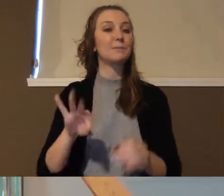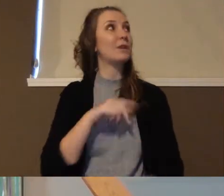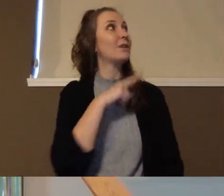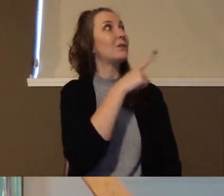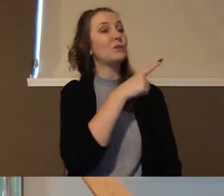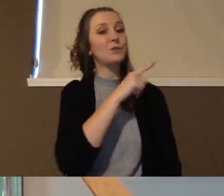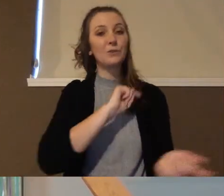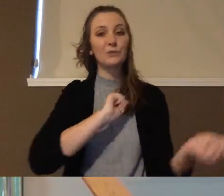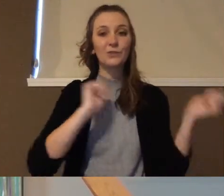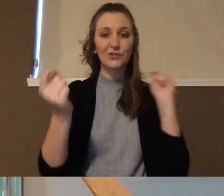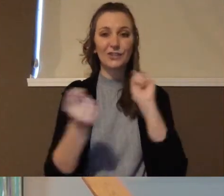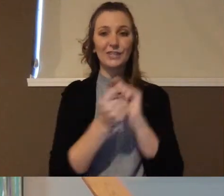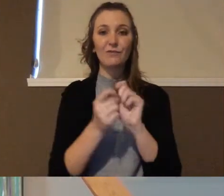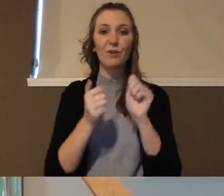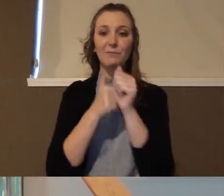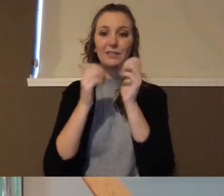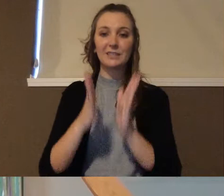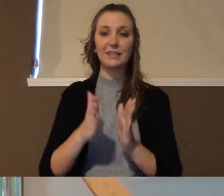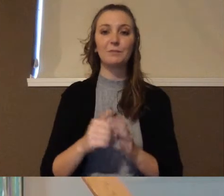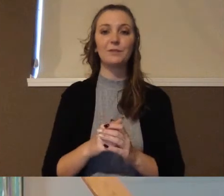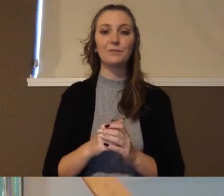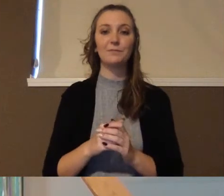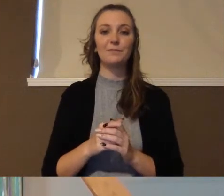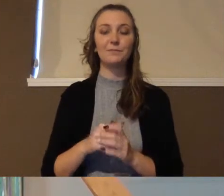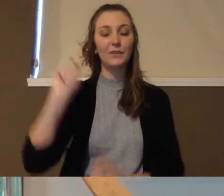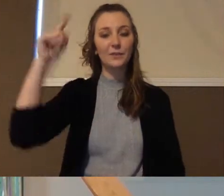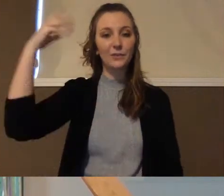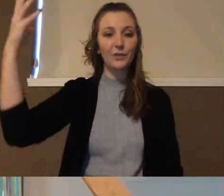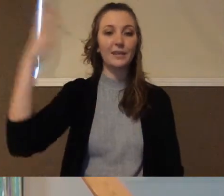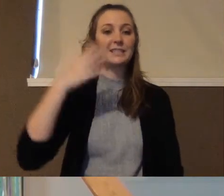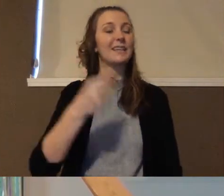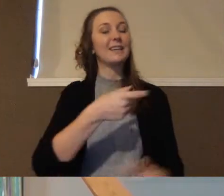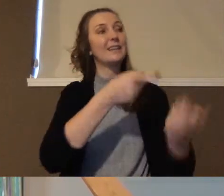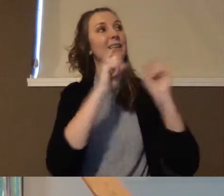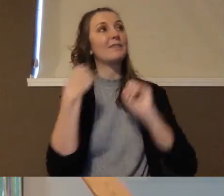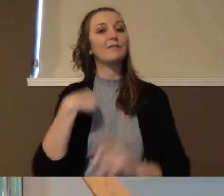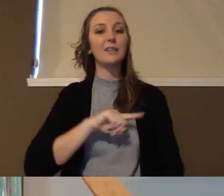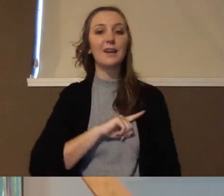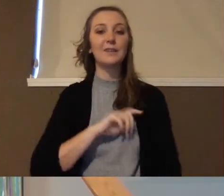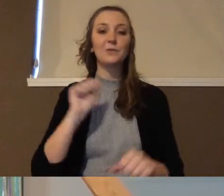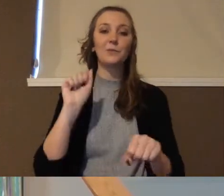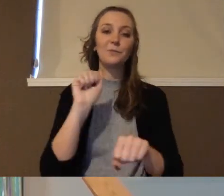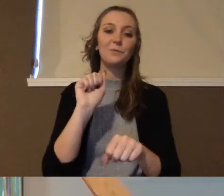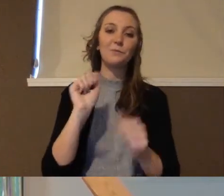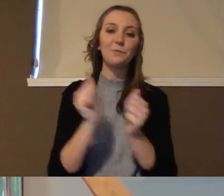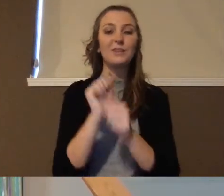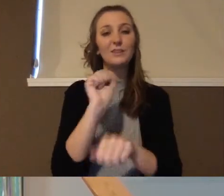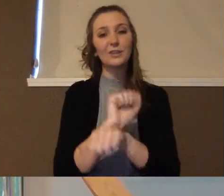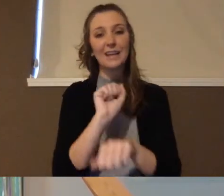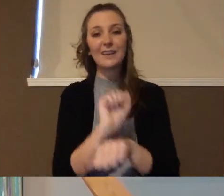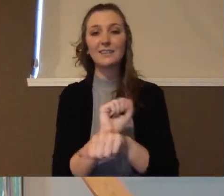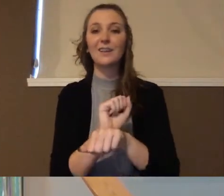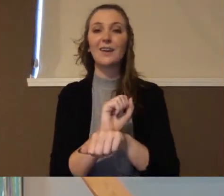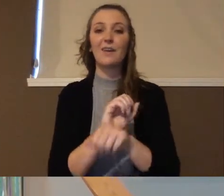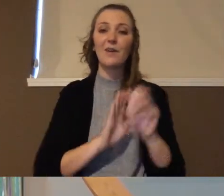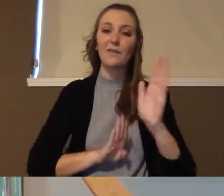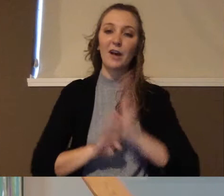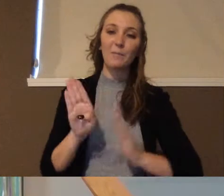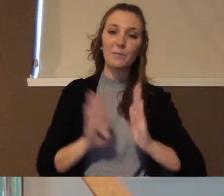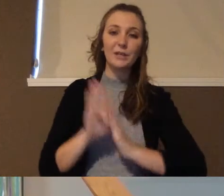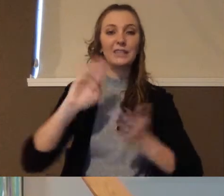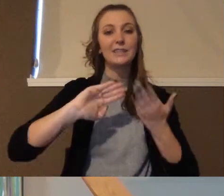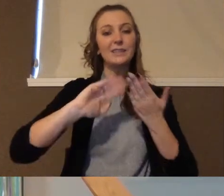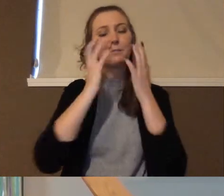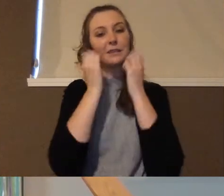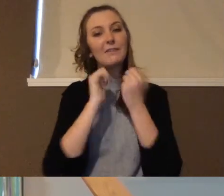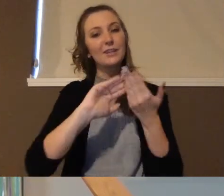who transformed the disciples, grace and gift us for the task of building the beloved